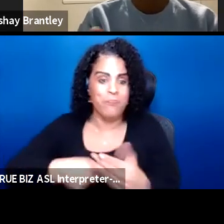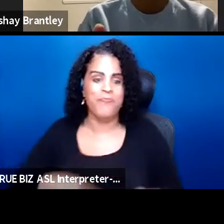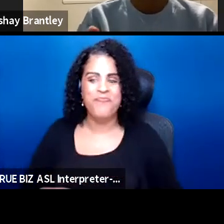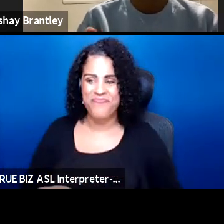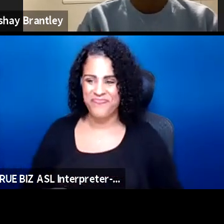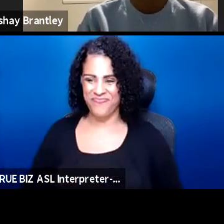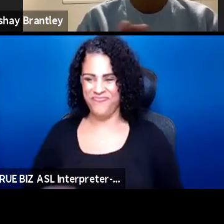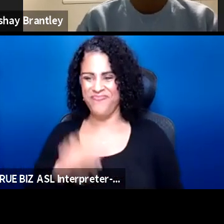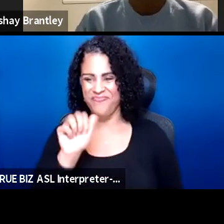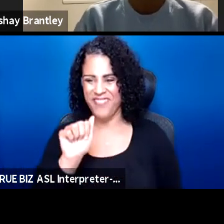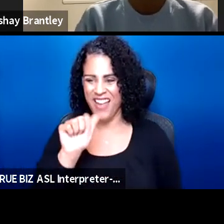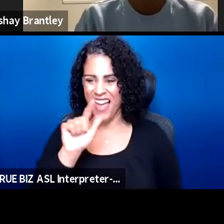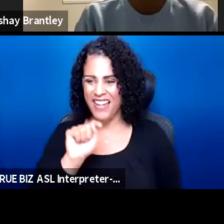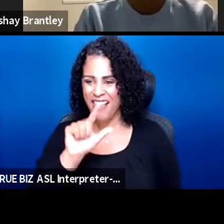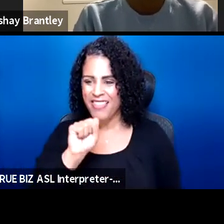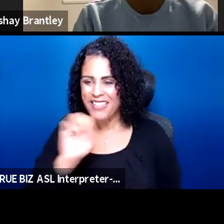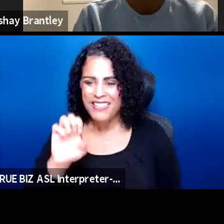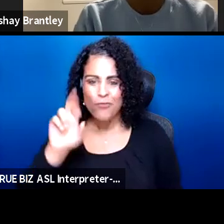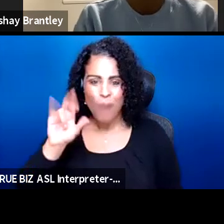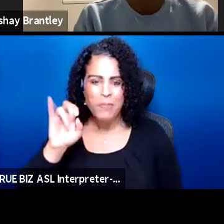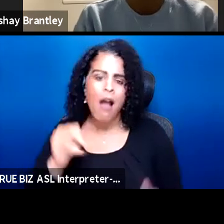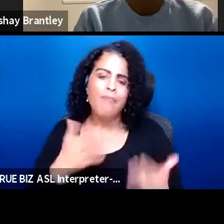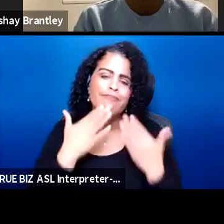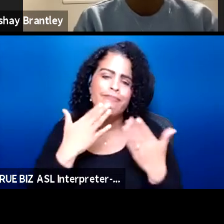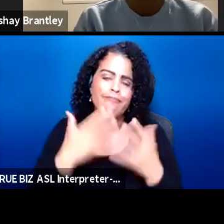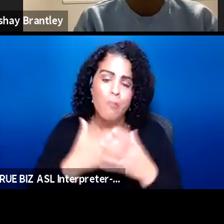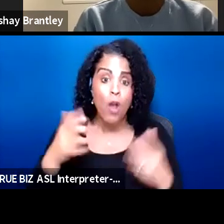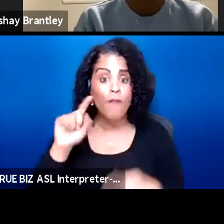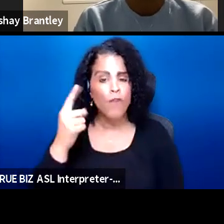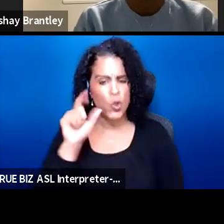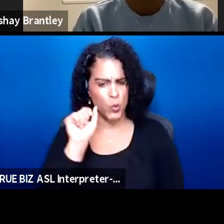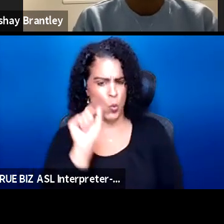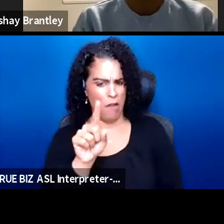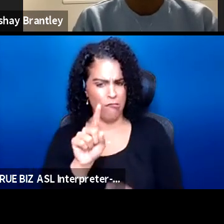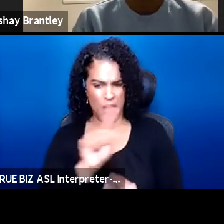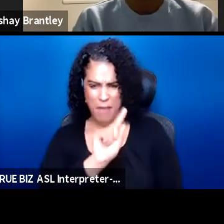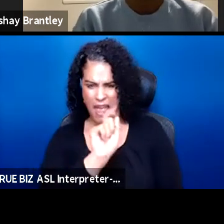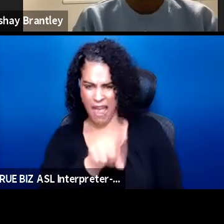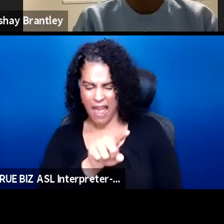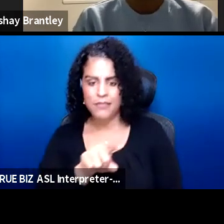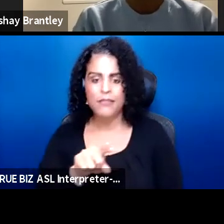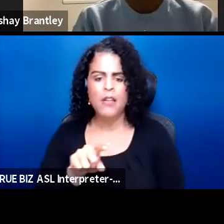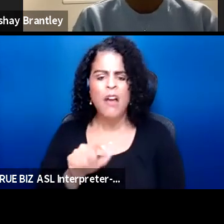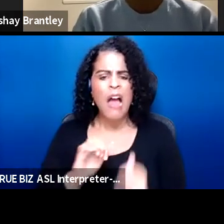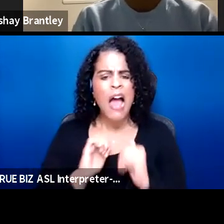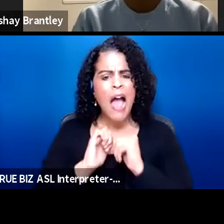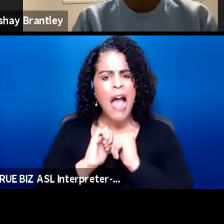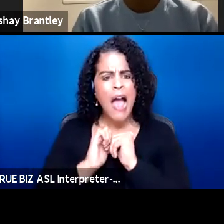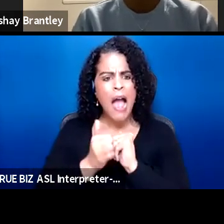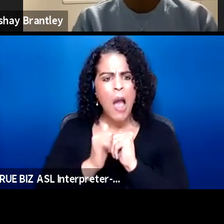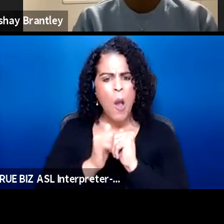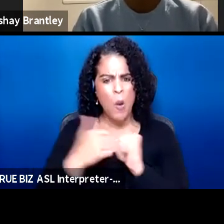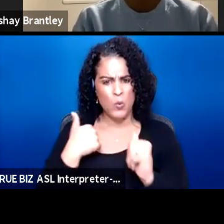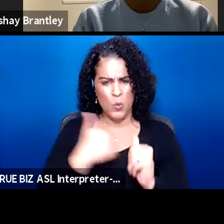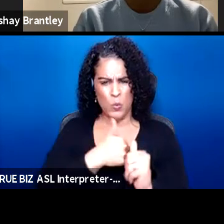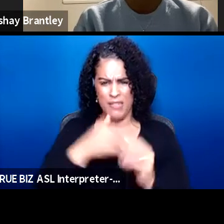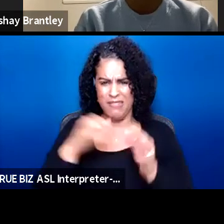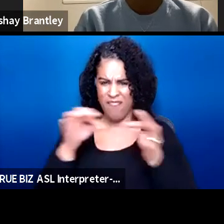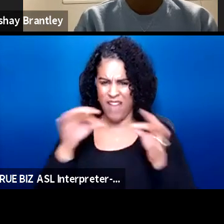Thank you all so much. So the first question I wanna ask is how do we